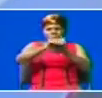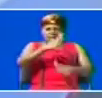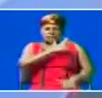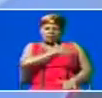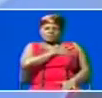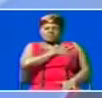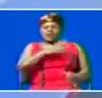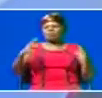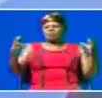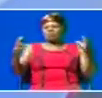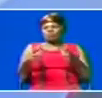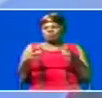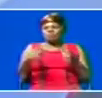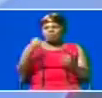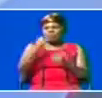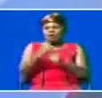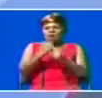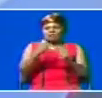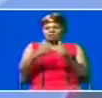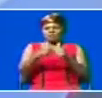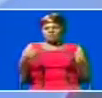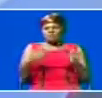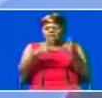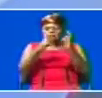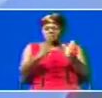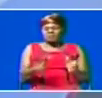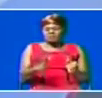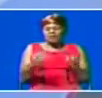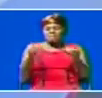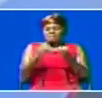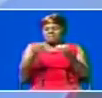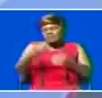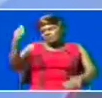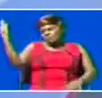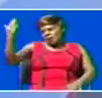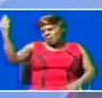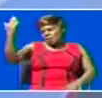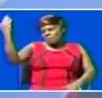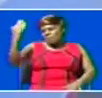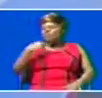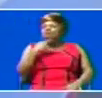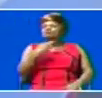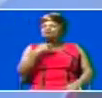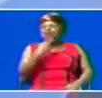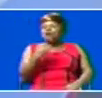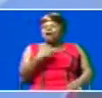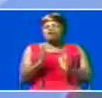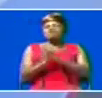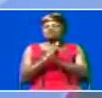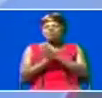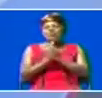NASA coalition's call for a workers' boycott. Well, Trix Ngado caught up with the university's academic staff union and brings us that